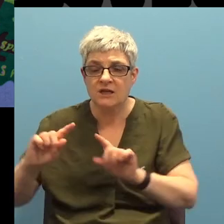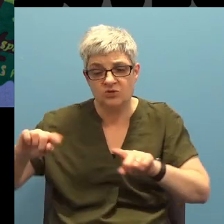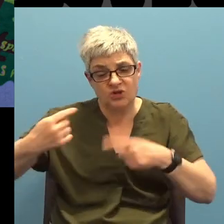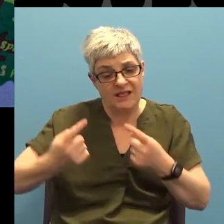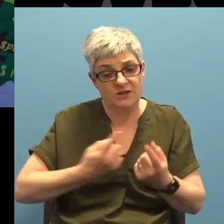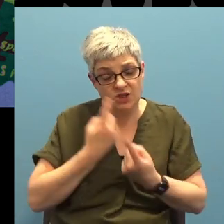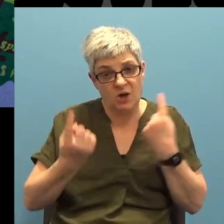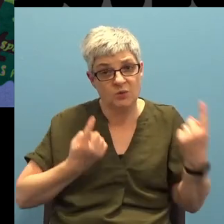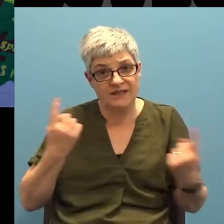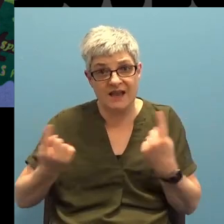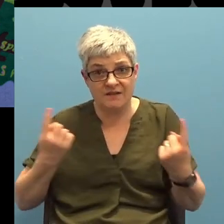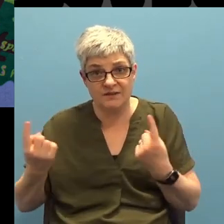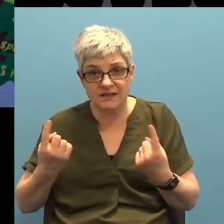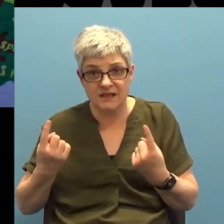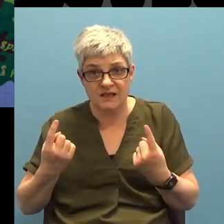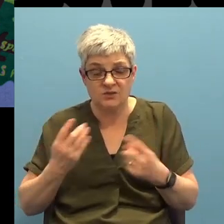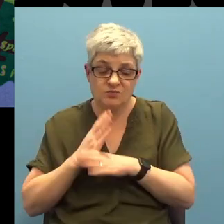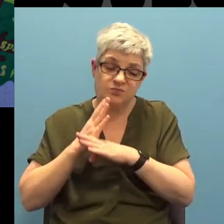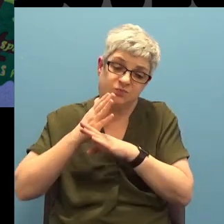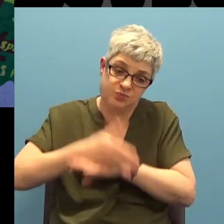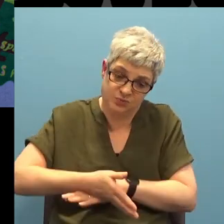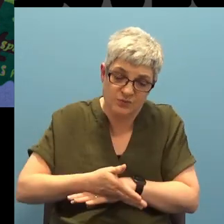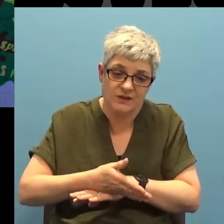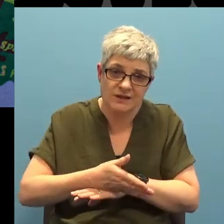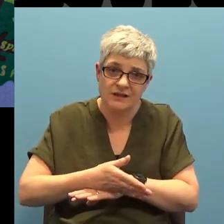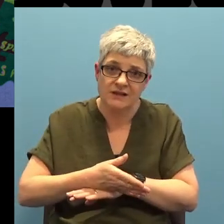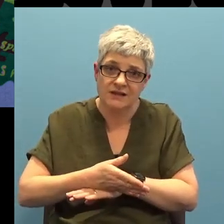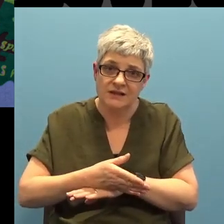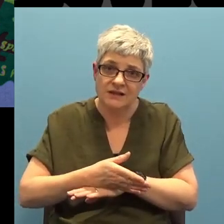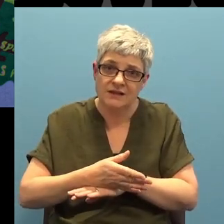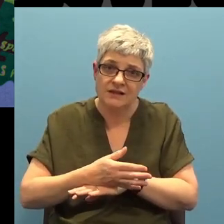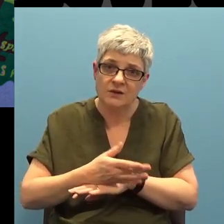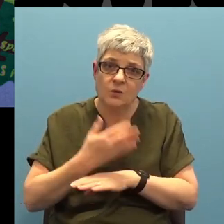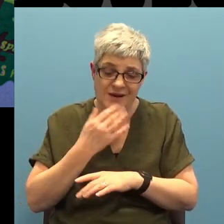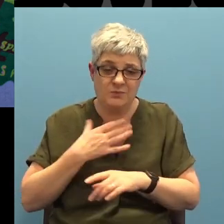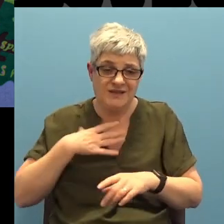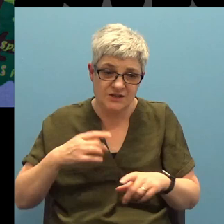ourselves to go the extra mile when we're called to walk the extra mile.